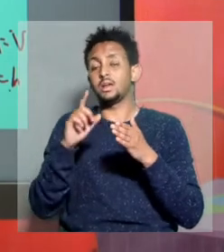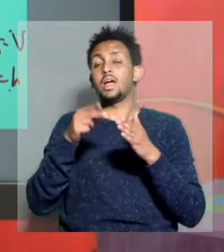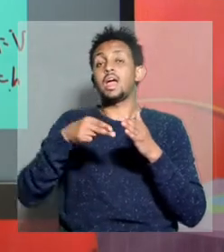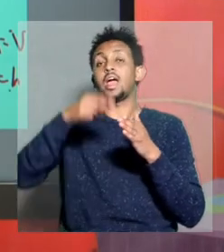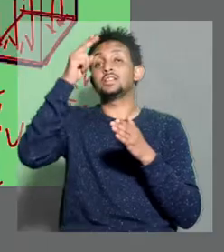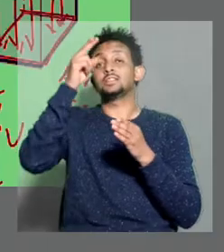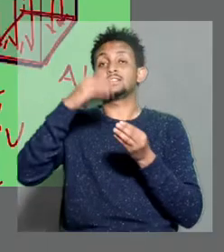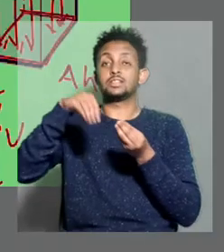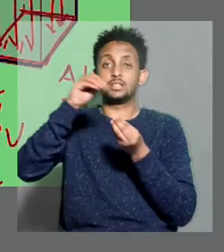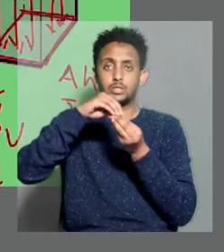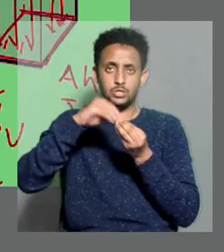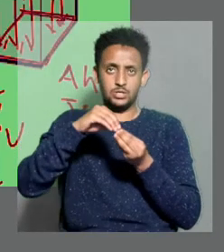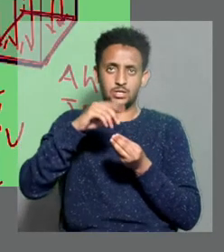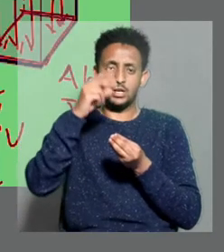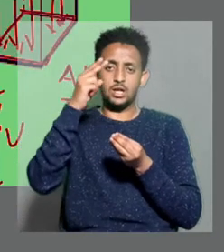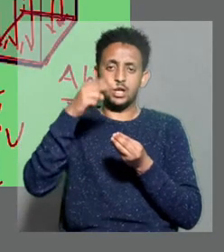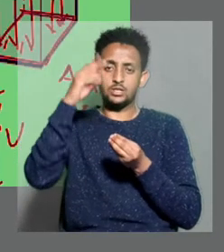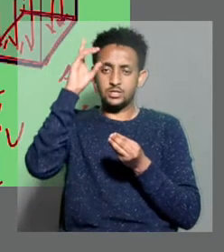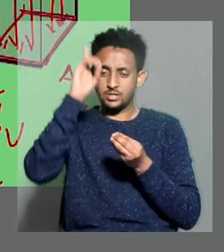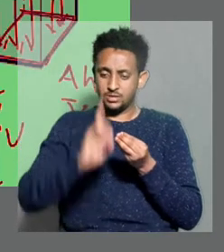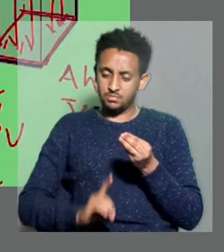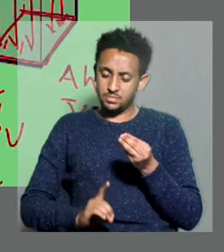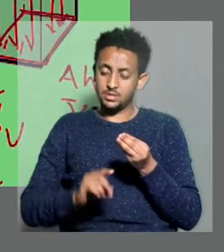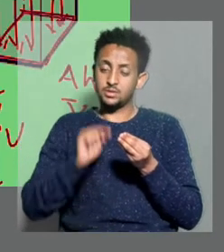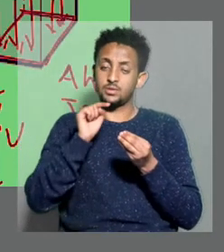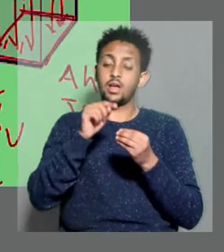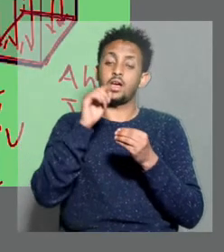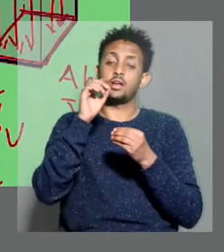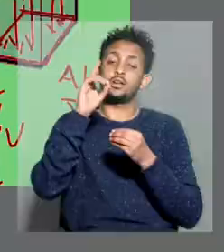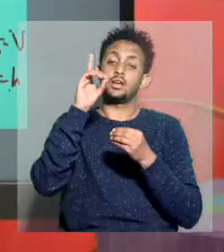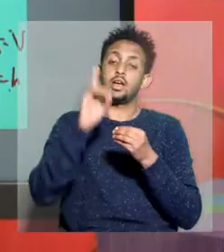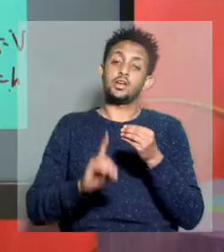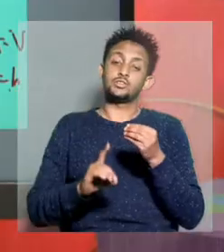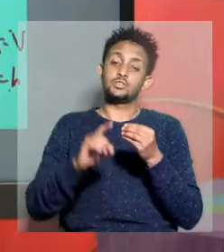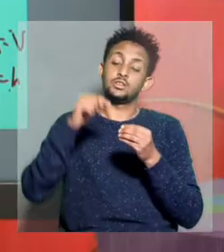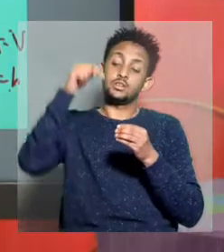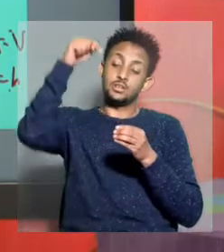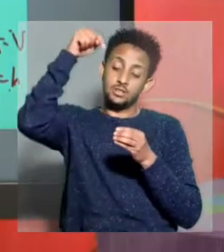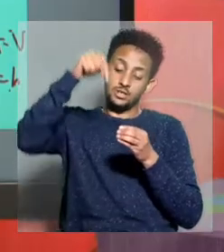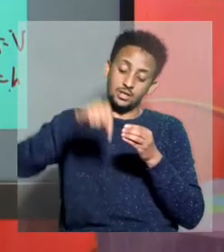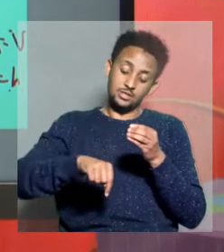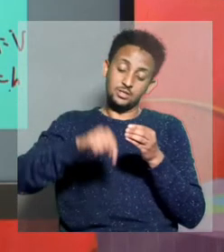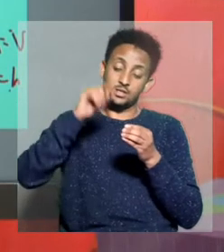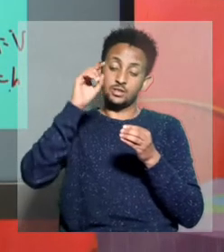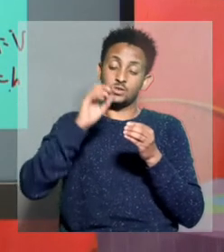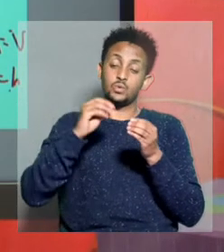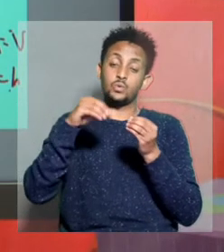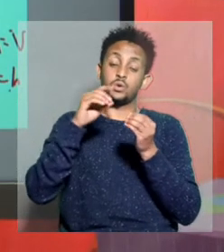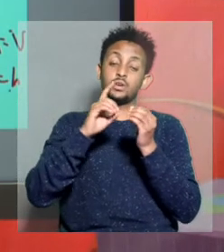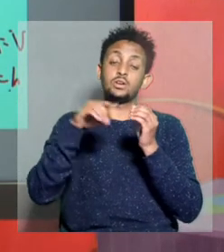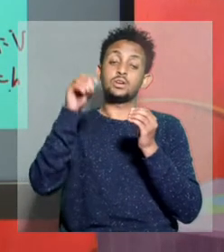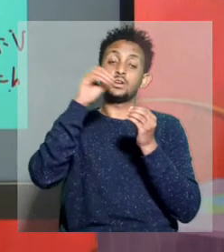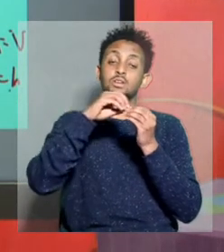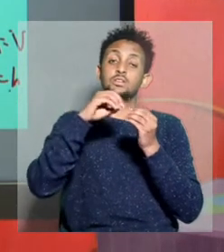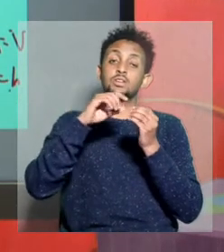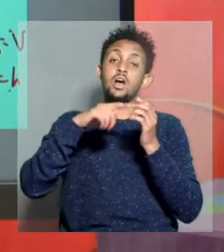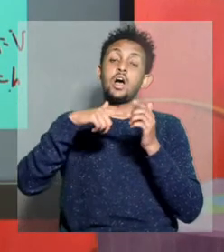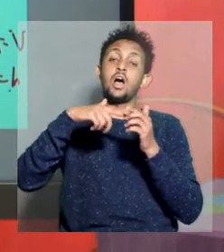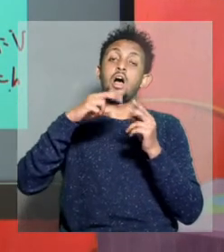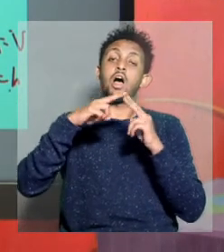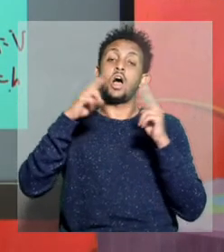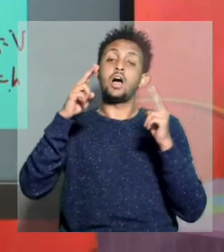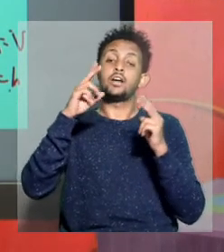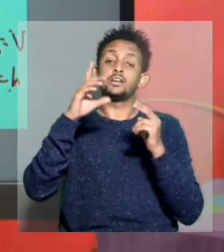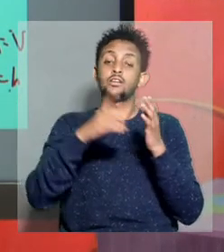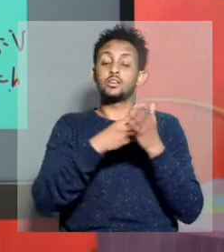increased, H is called depth. Okay, we call it to be depth. As the depth is increased, there will be higher liquid pressure,